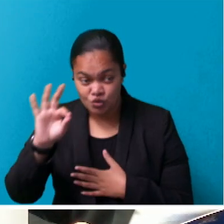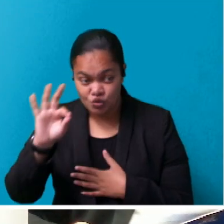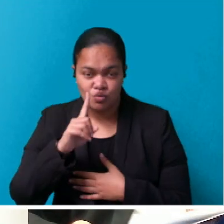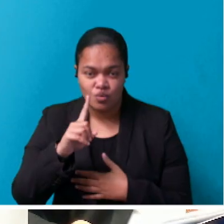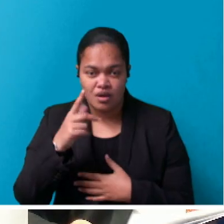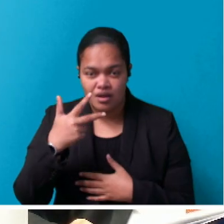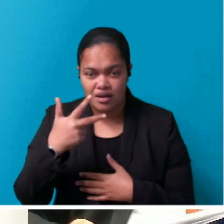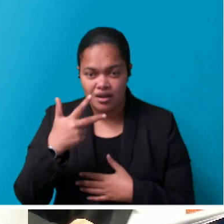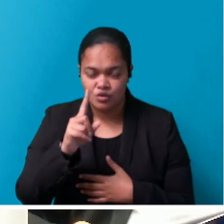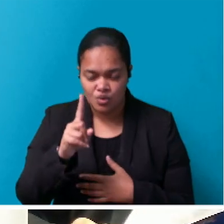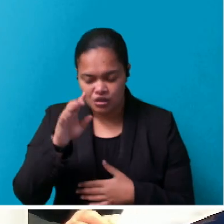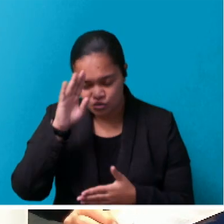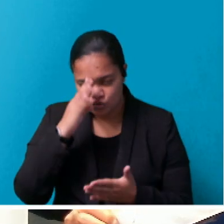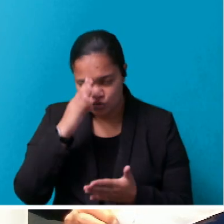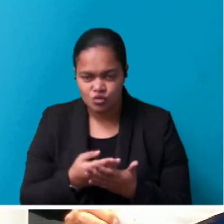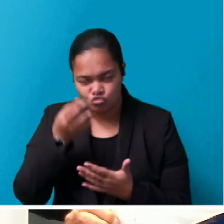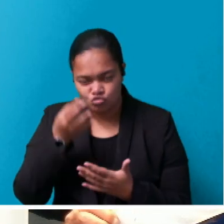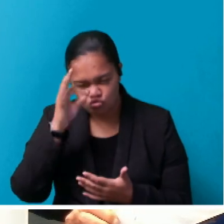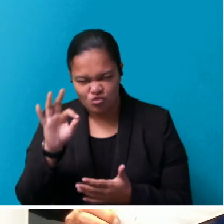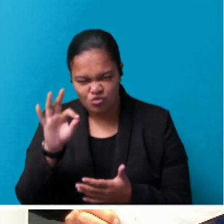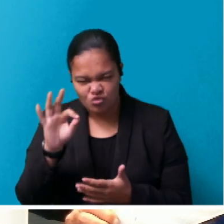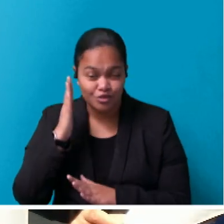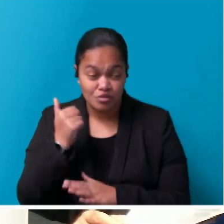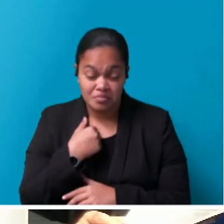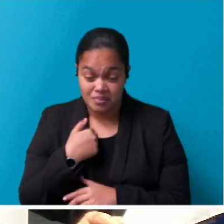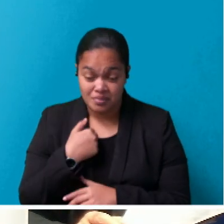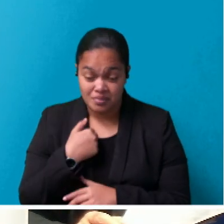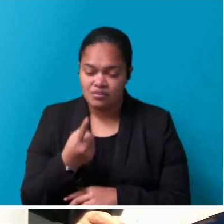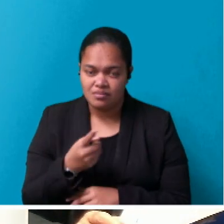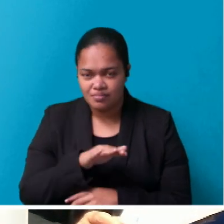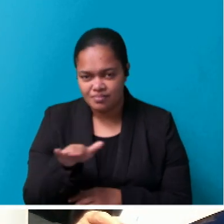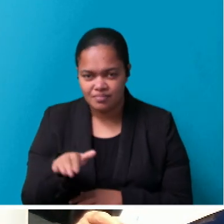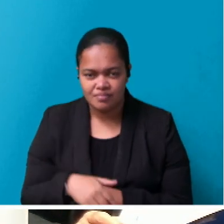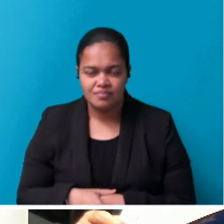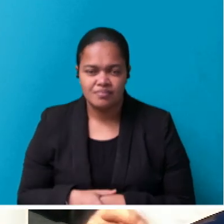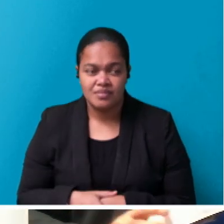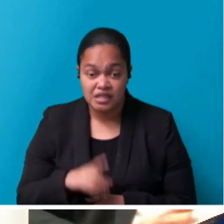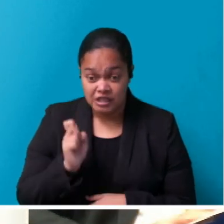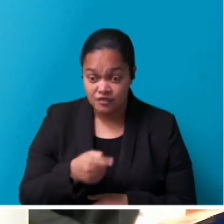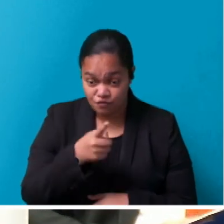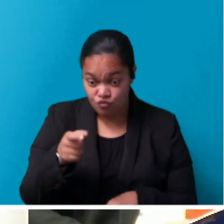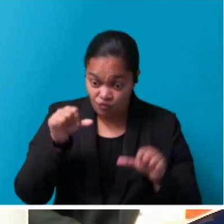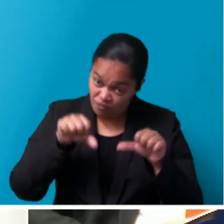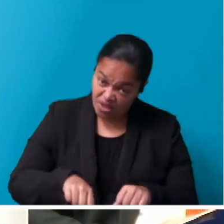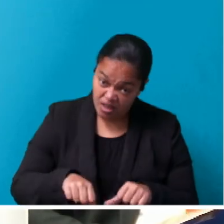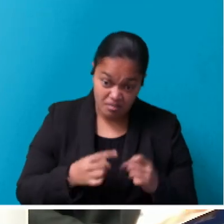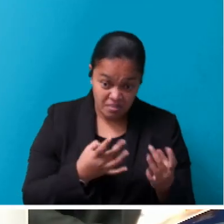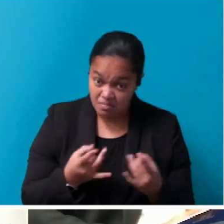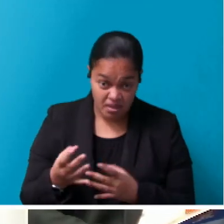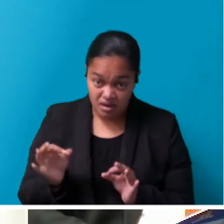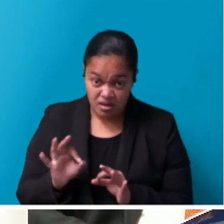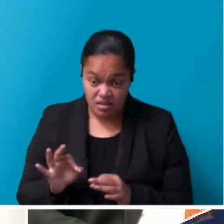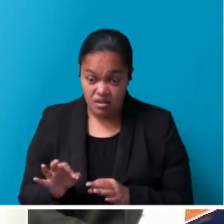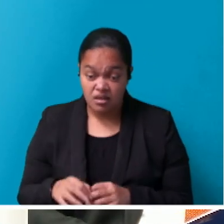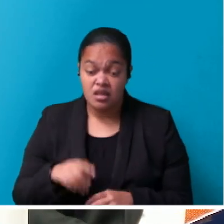181 students of Rotuma High School, I mentioned to them, if you fail to prepare, you prepare to